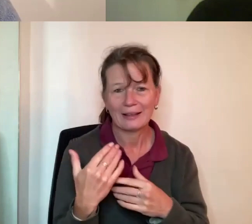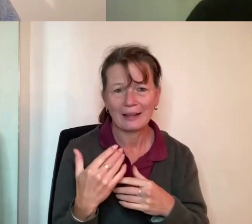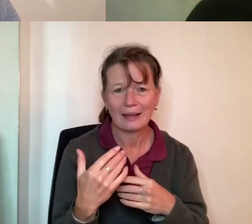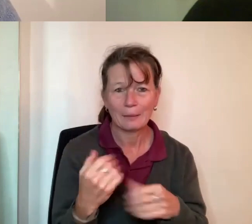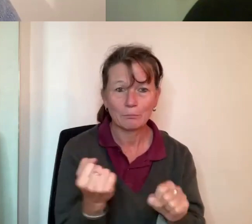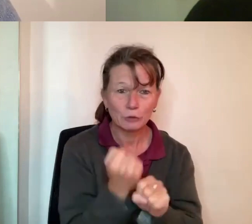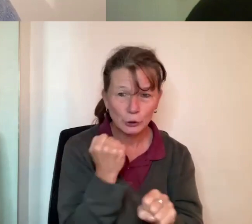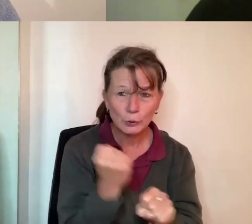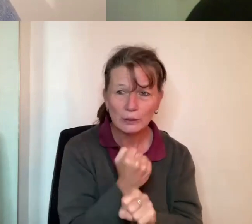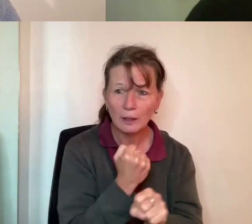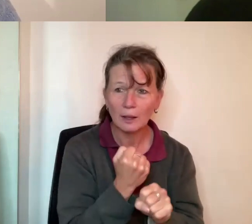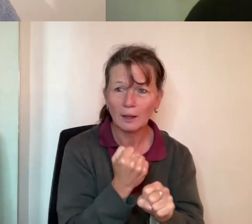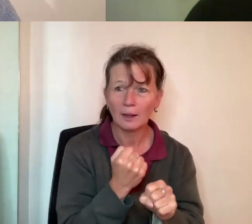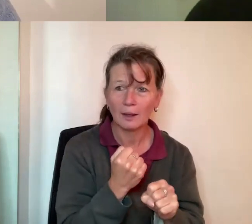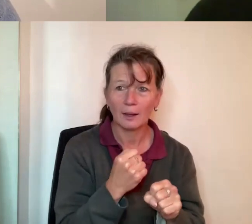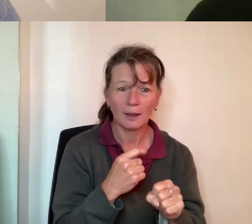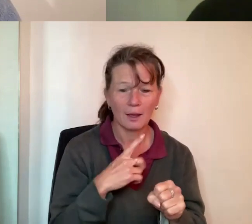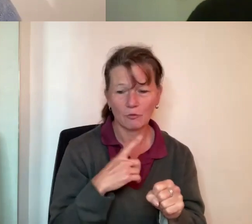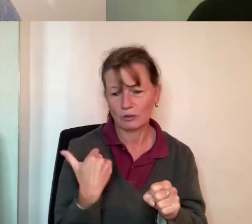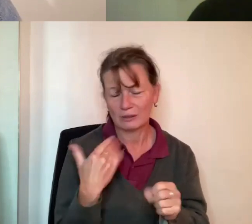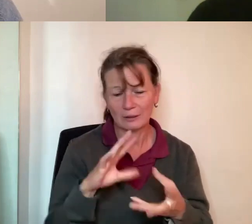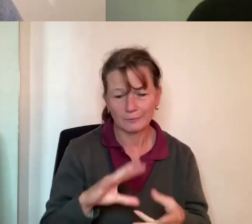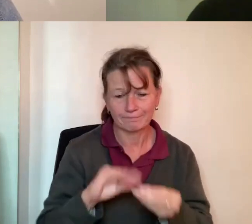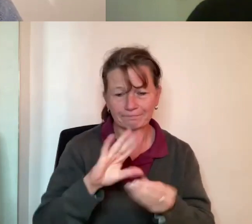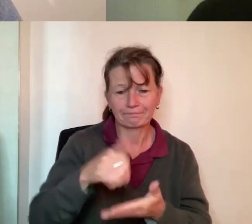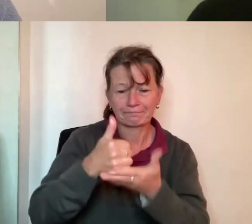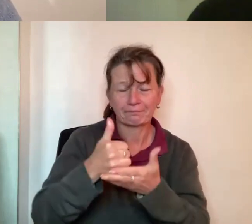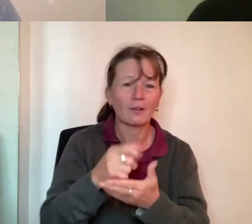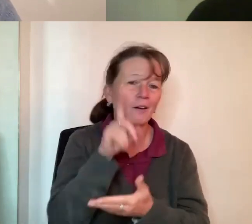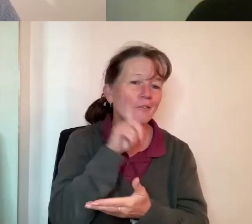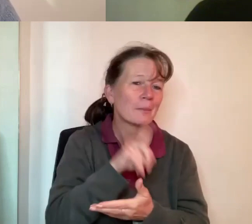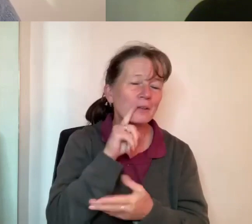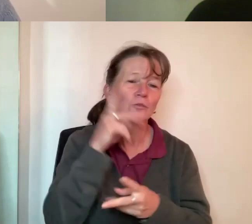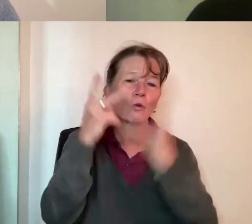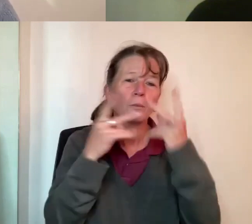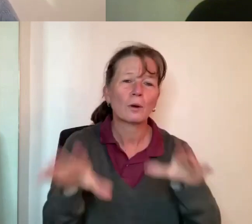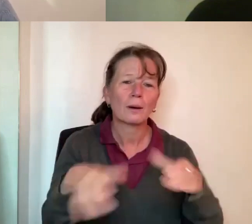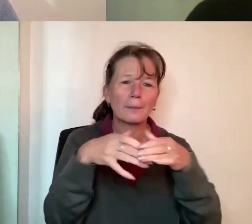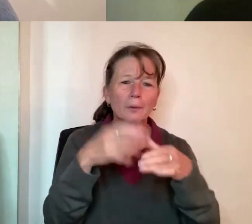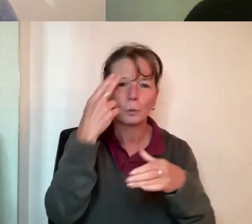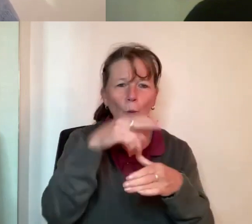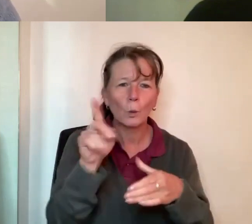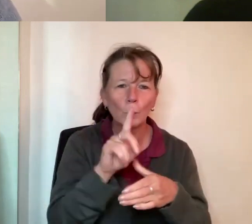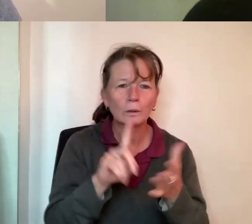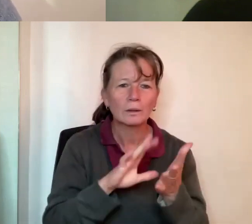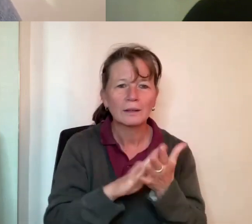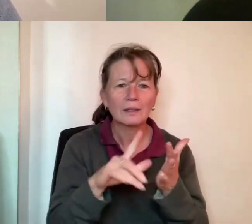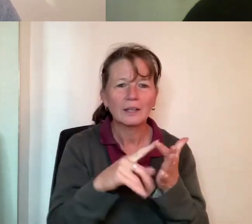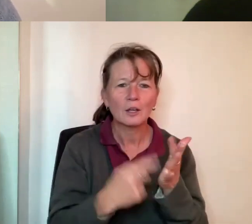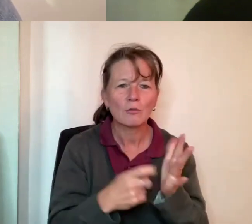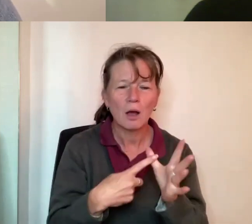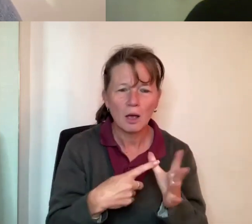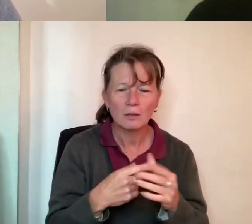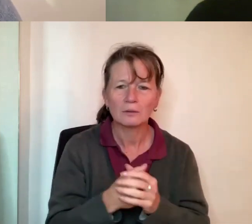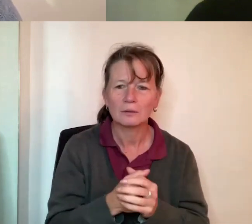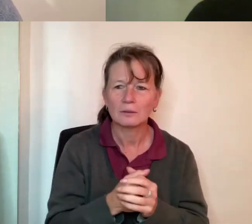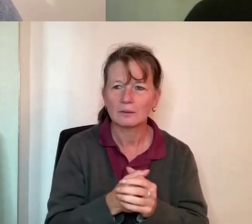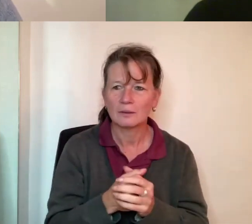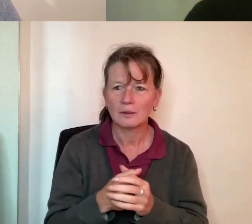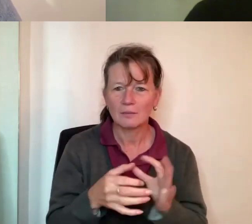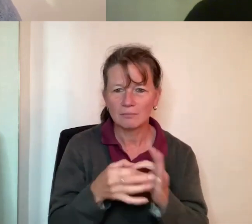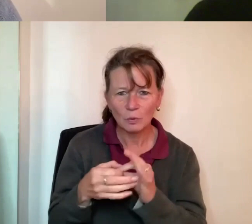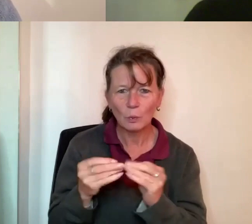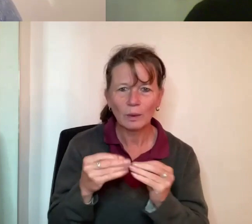producer, having formed a feminist opera company called Hera, which I now co-lead with the singer